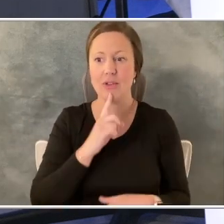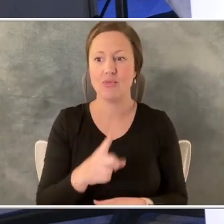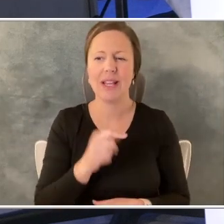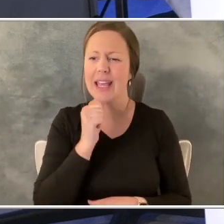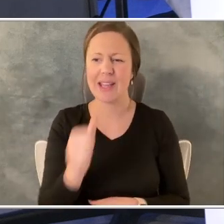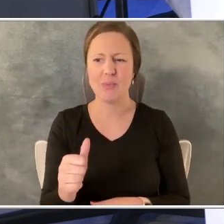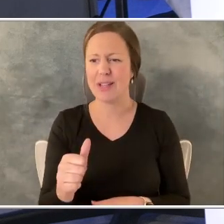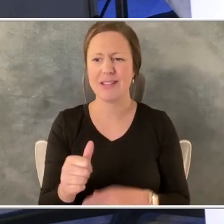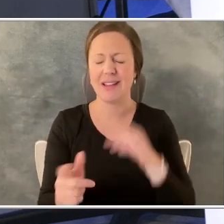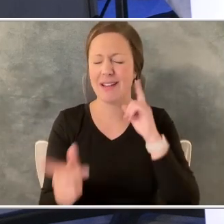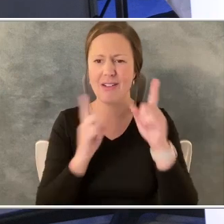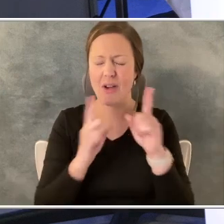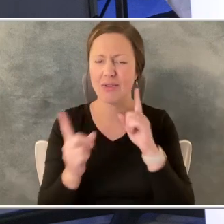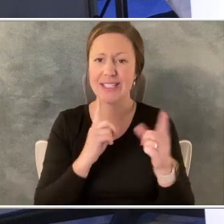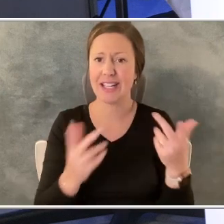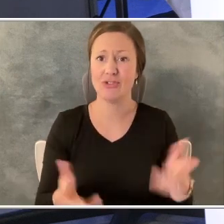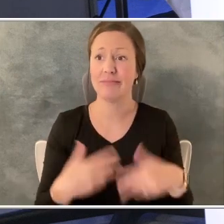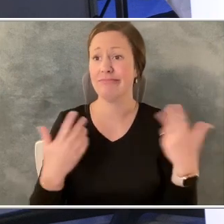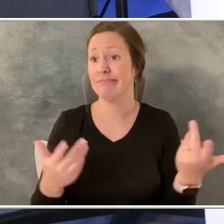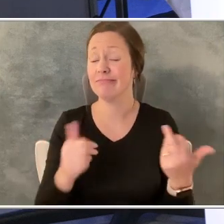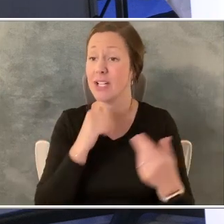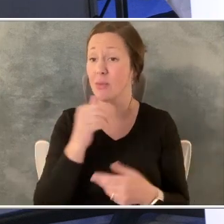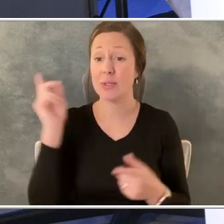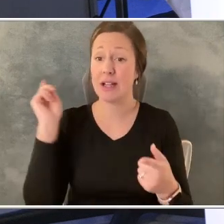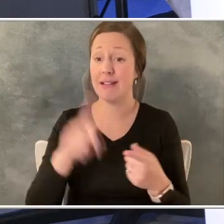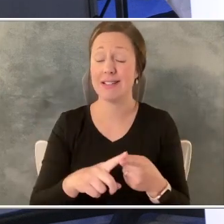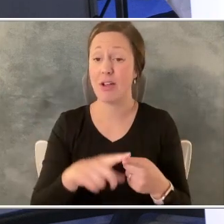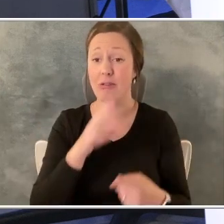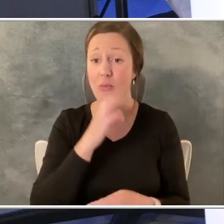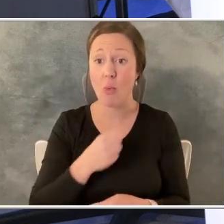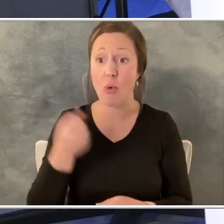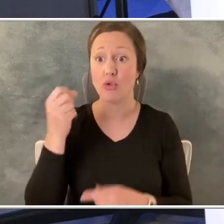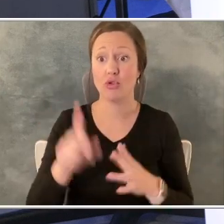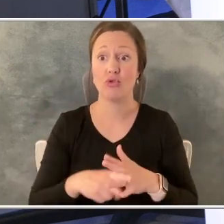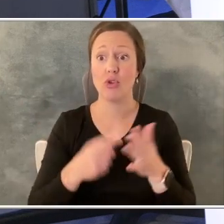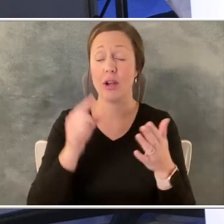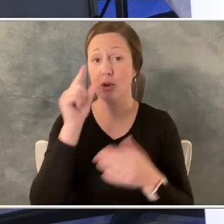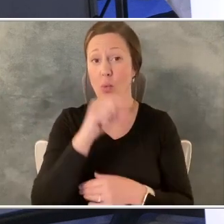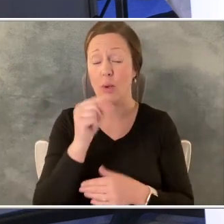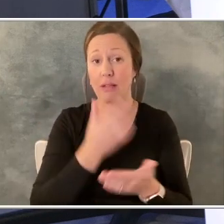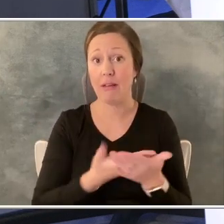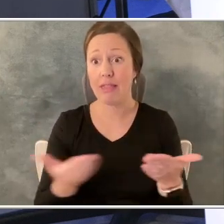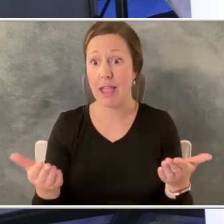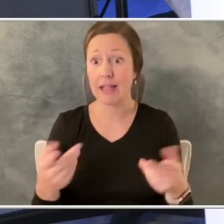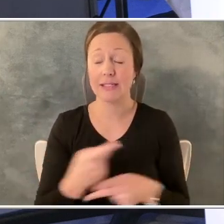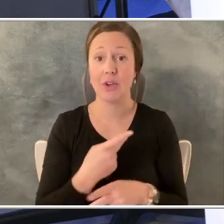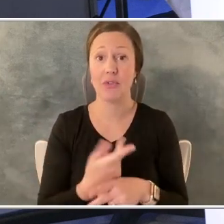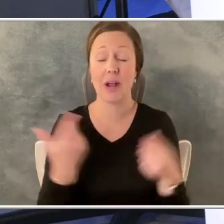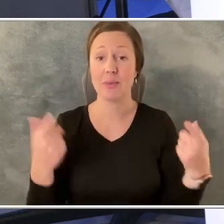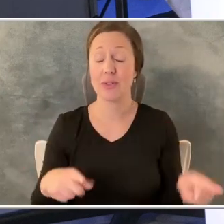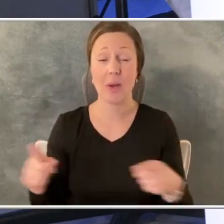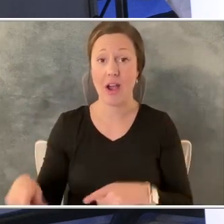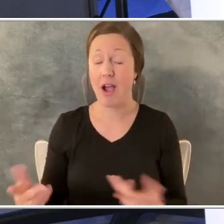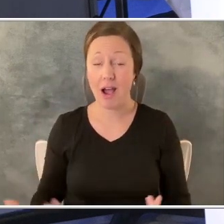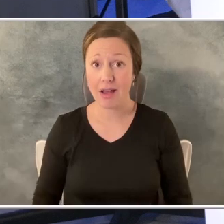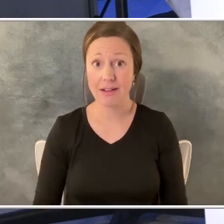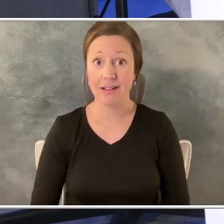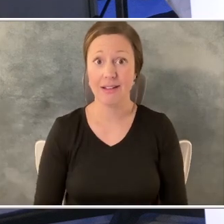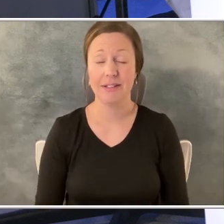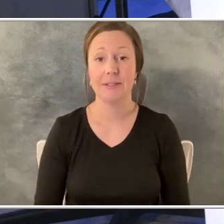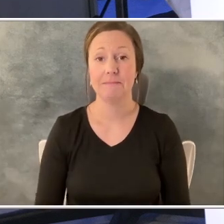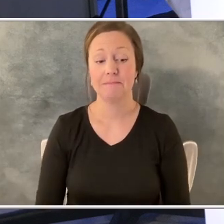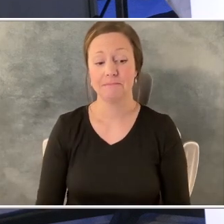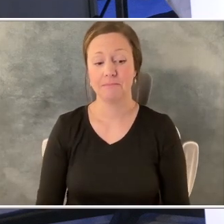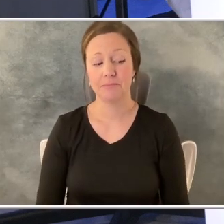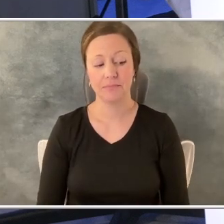It really was not until you got older and you could start Googling things and finding out what in the world is going on with my body. But so